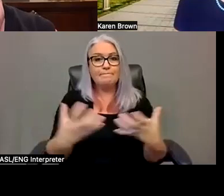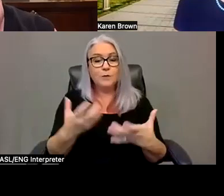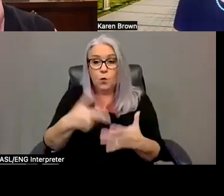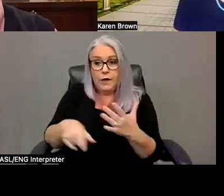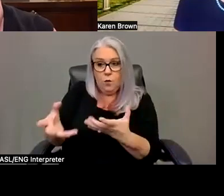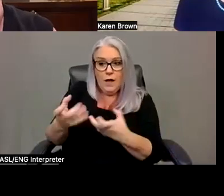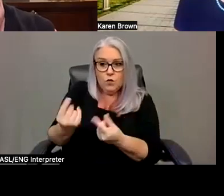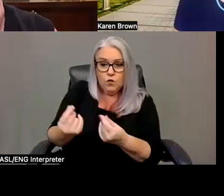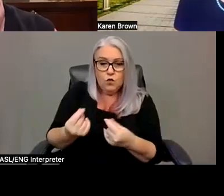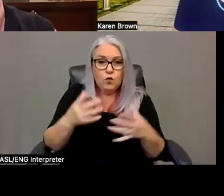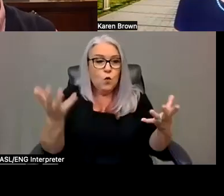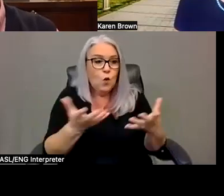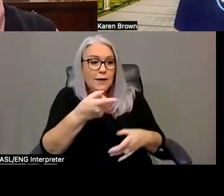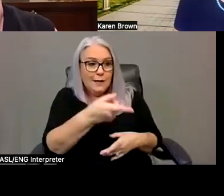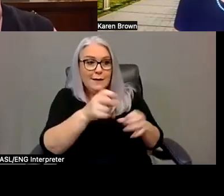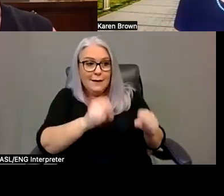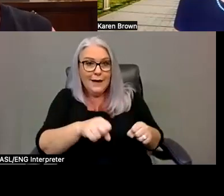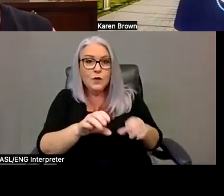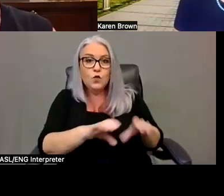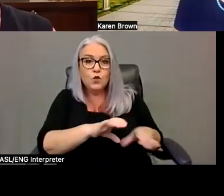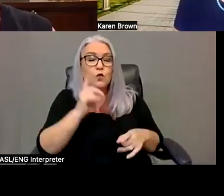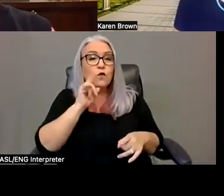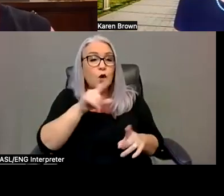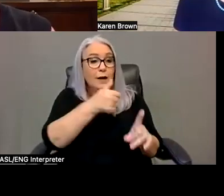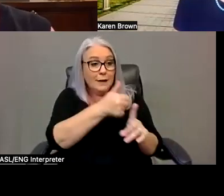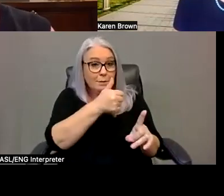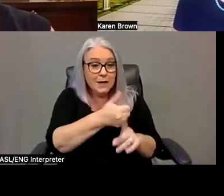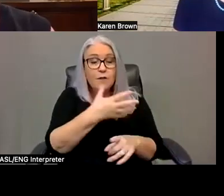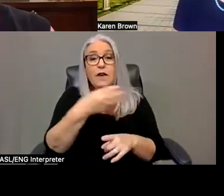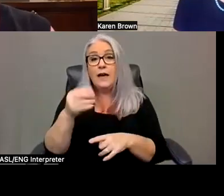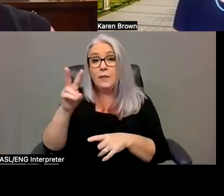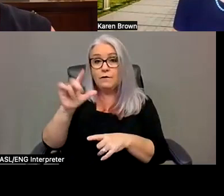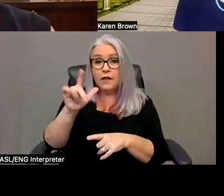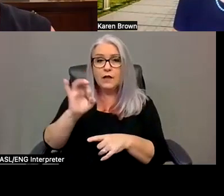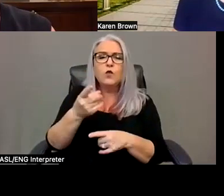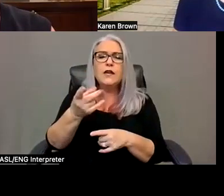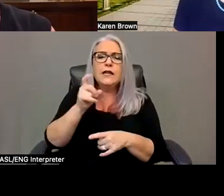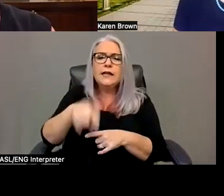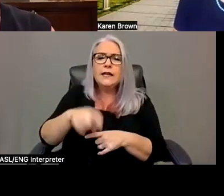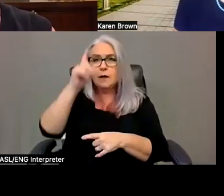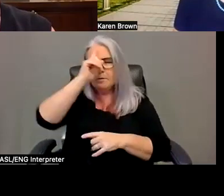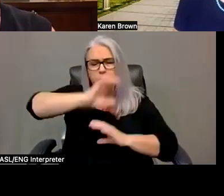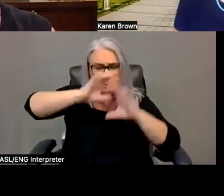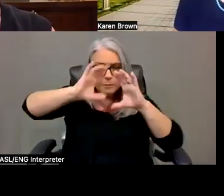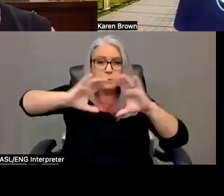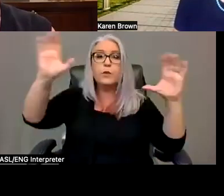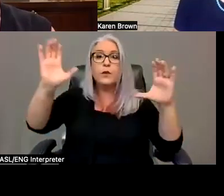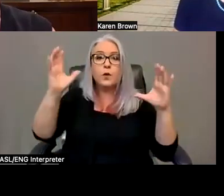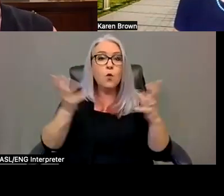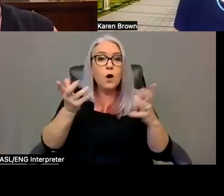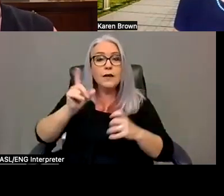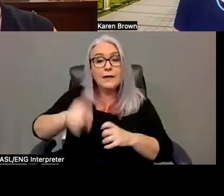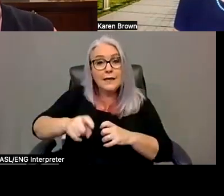for the village and for himself, so that we have a full scope, the full picture of what could be done and what should be done on the